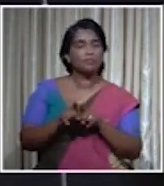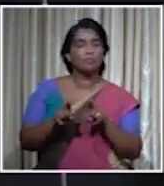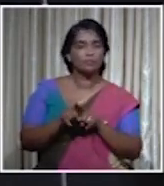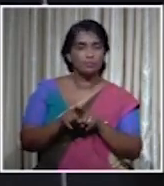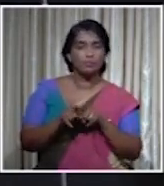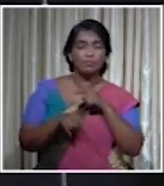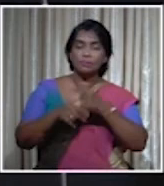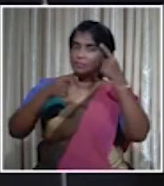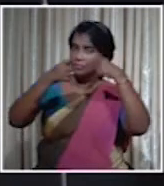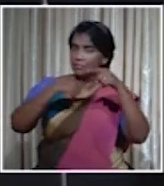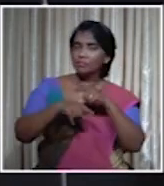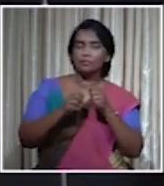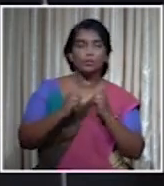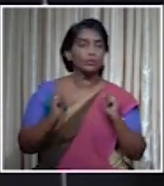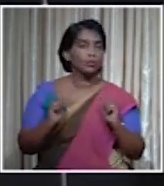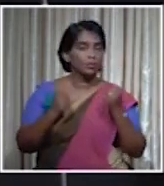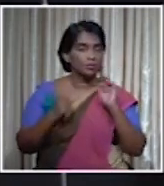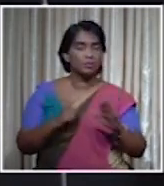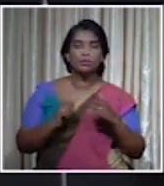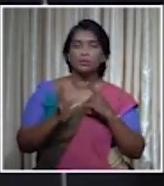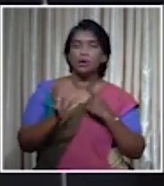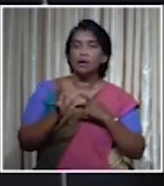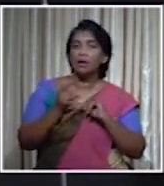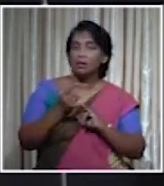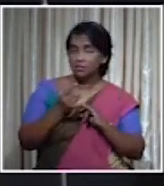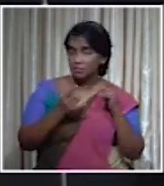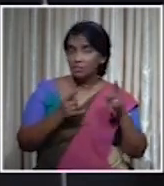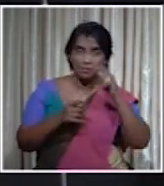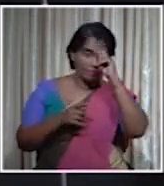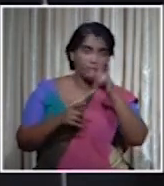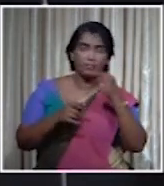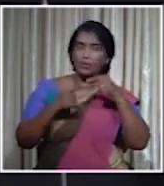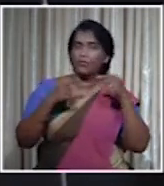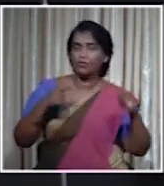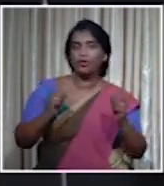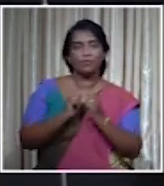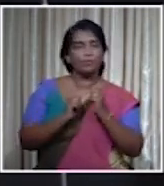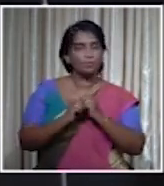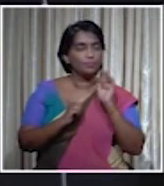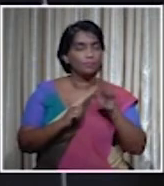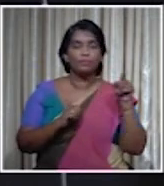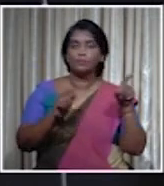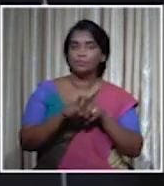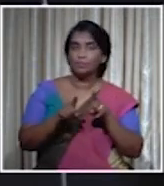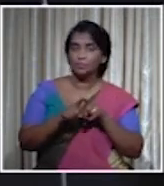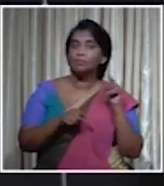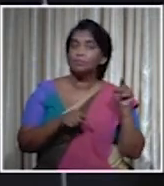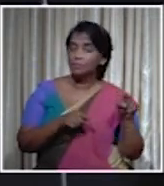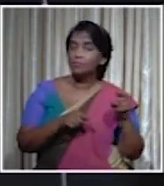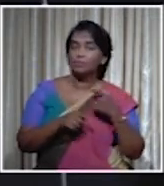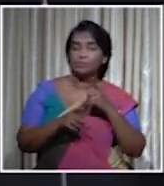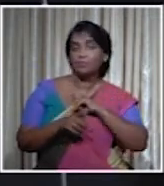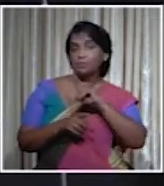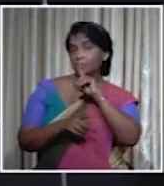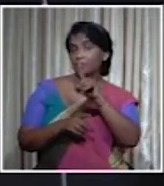prosecution's case against Azad Saleh. This column also urged that in view of the order by the Colombo Chief Magistrate, it was incumbent on the Attorney General to